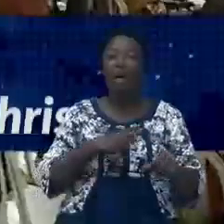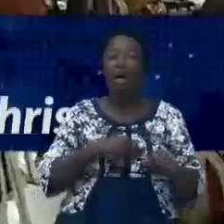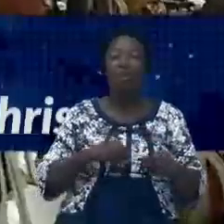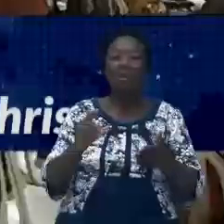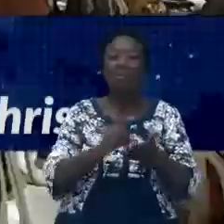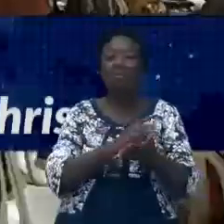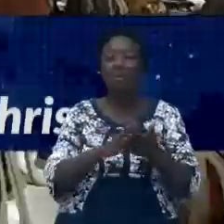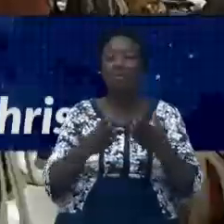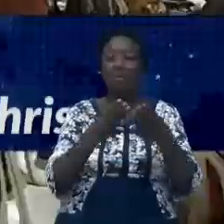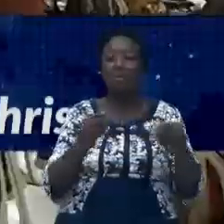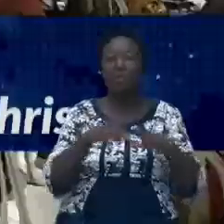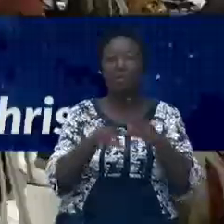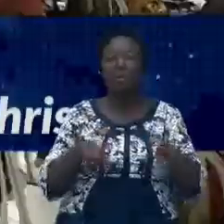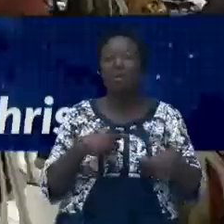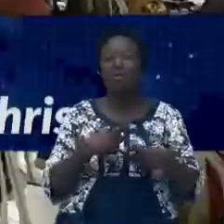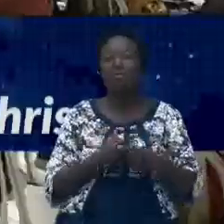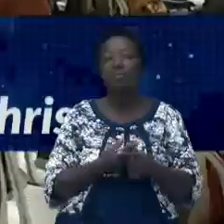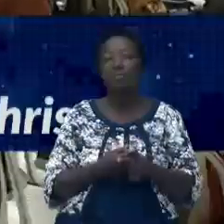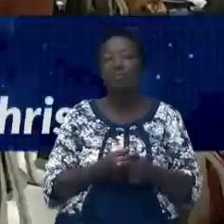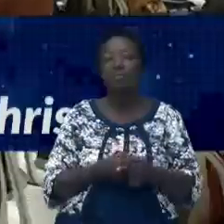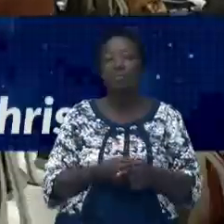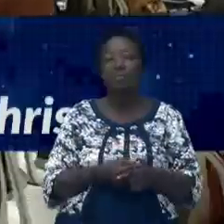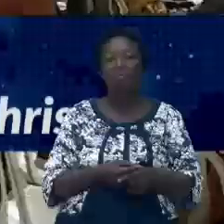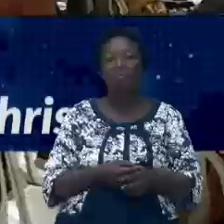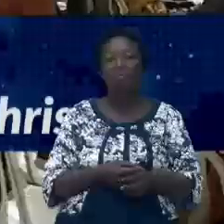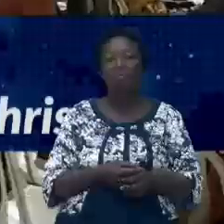expecting divine solution.